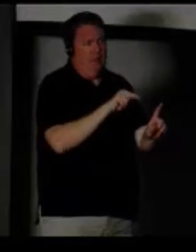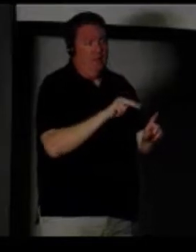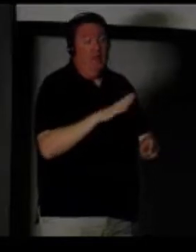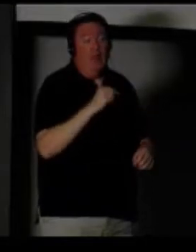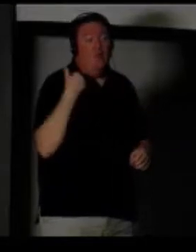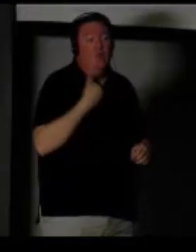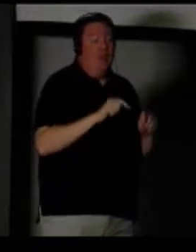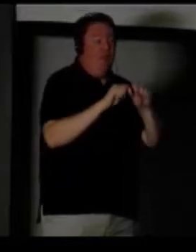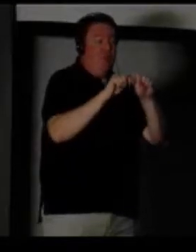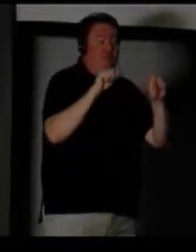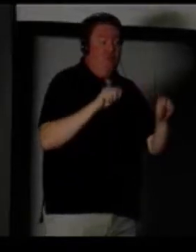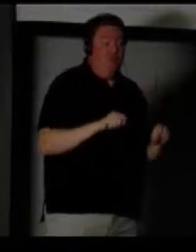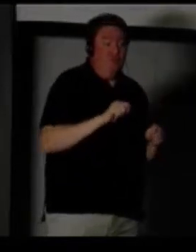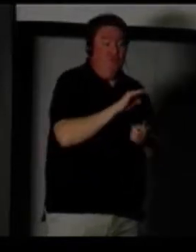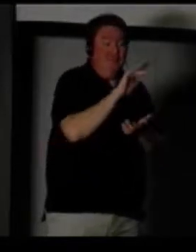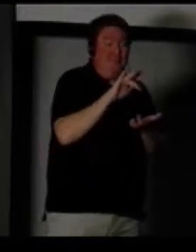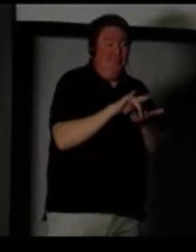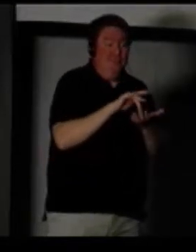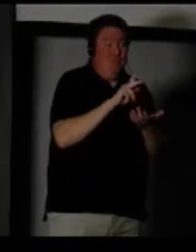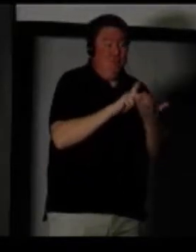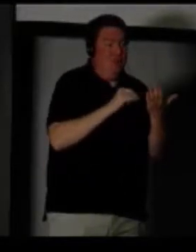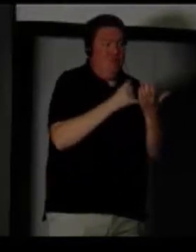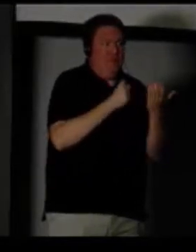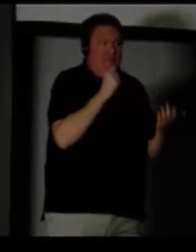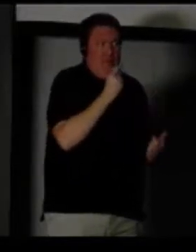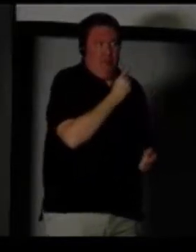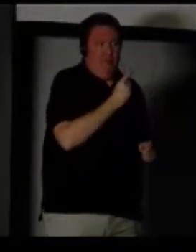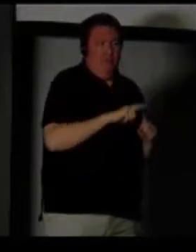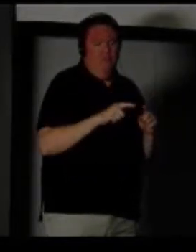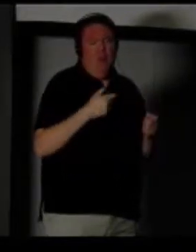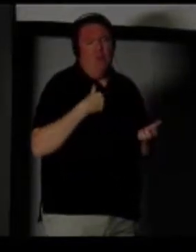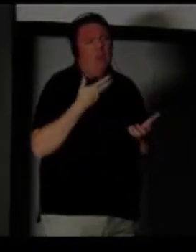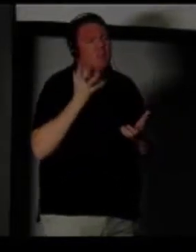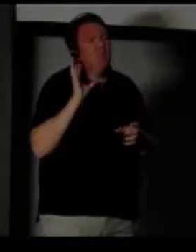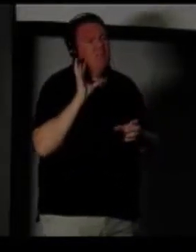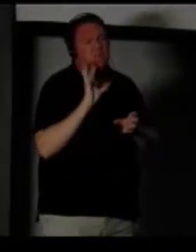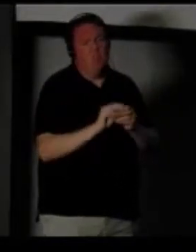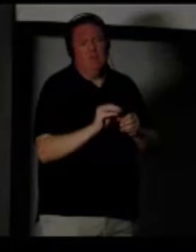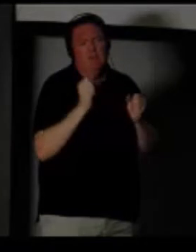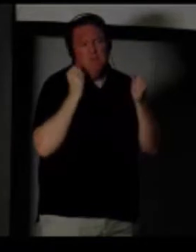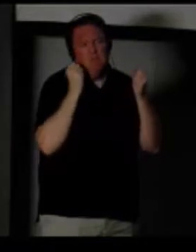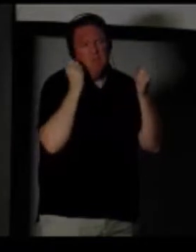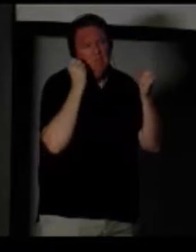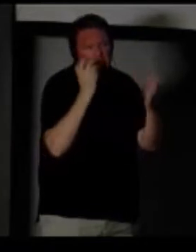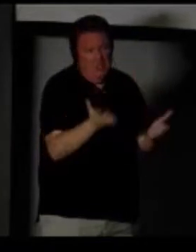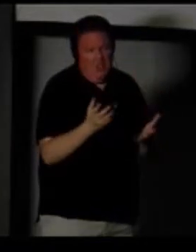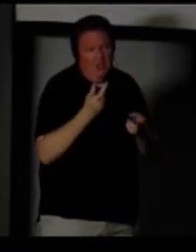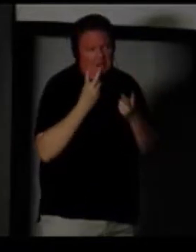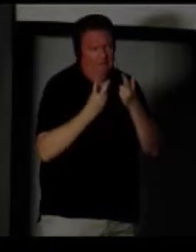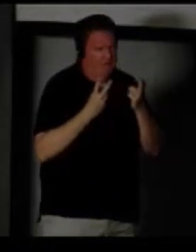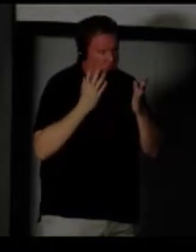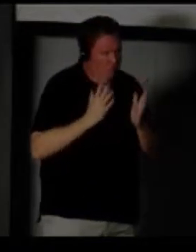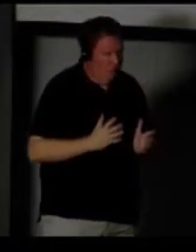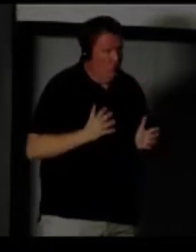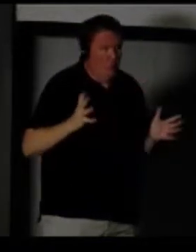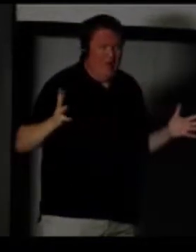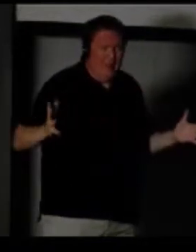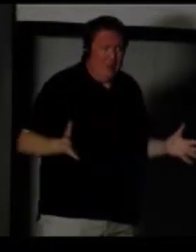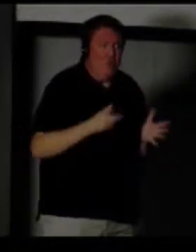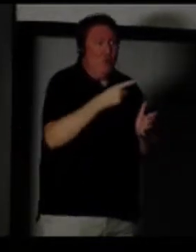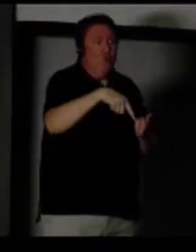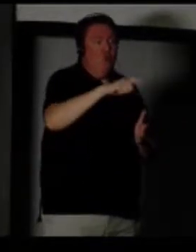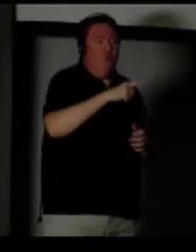Transcription Center project, not up here, but has engaged thousands of visitors. And I really encourage everyone to